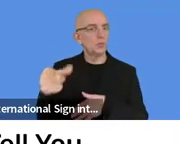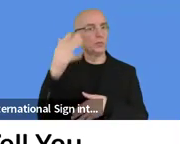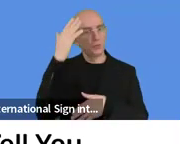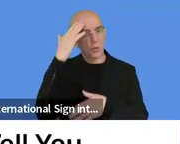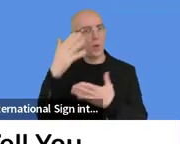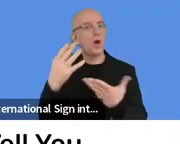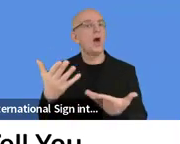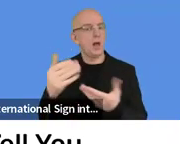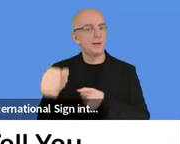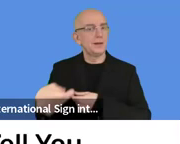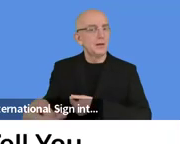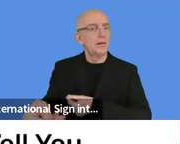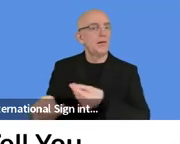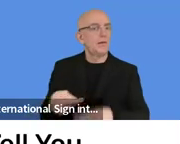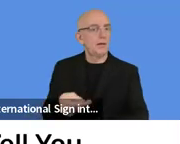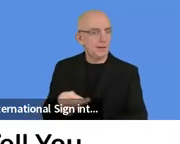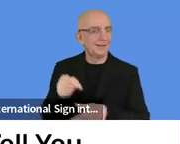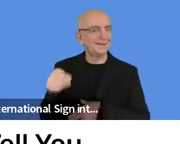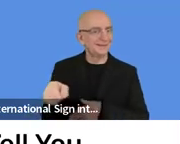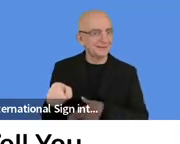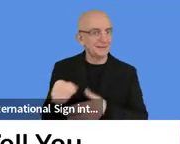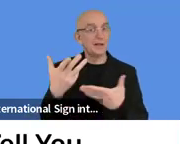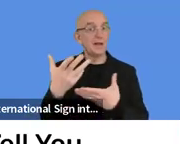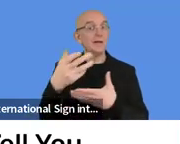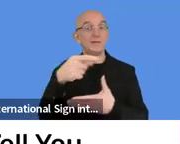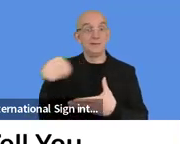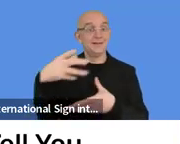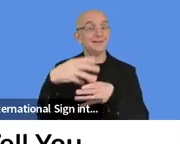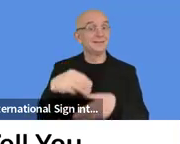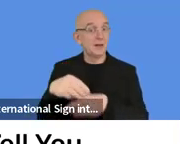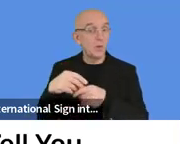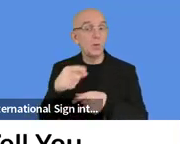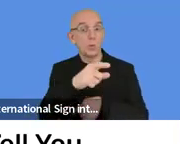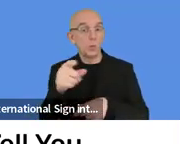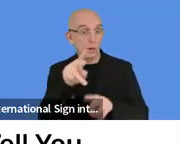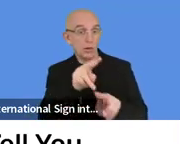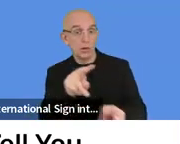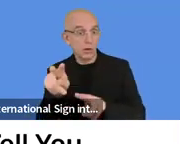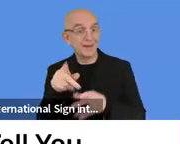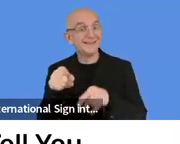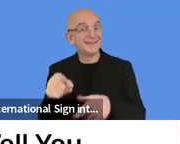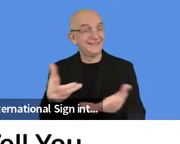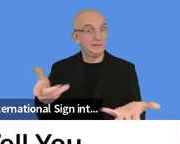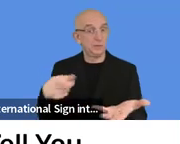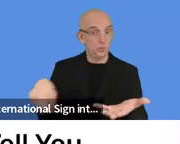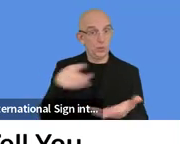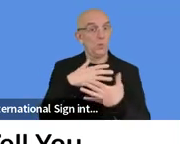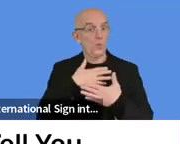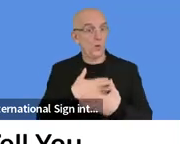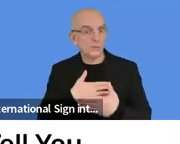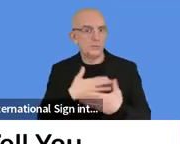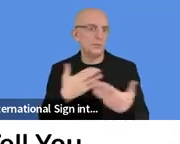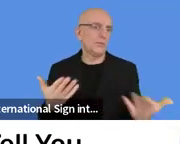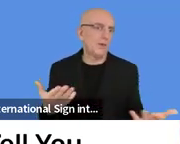better than to complain. And when I meet with a potential client, the first thing I always try to do is to get